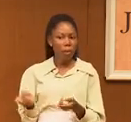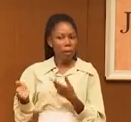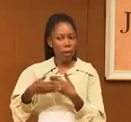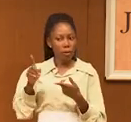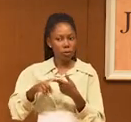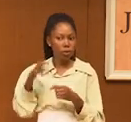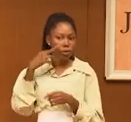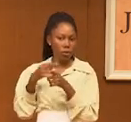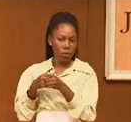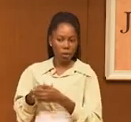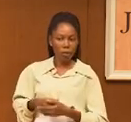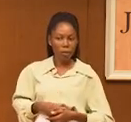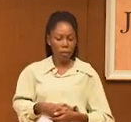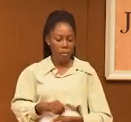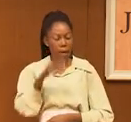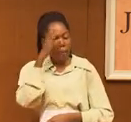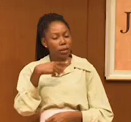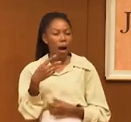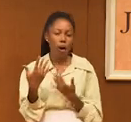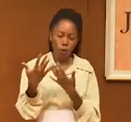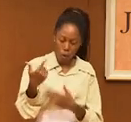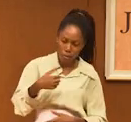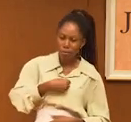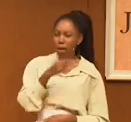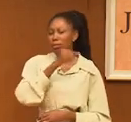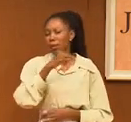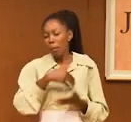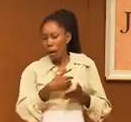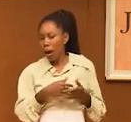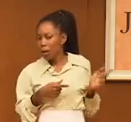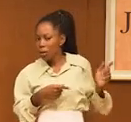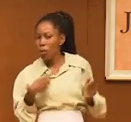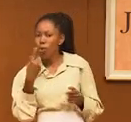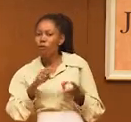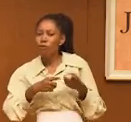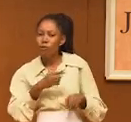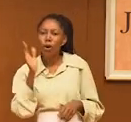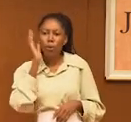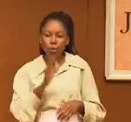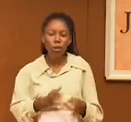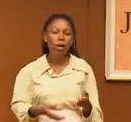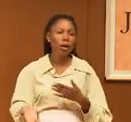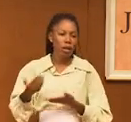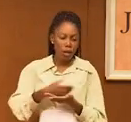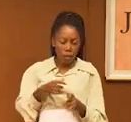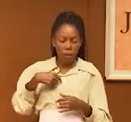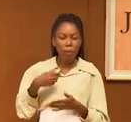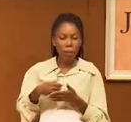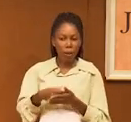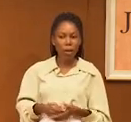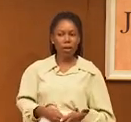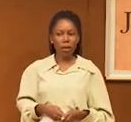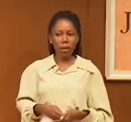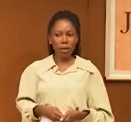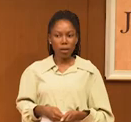that the money is coming out, that he's expecting some money in so-so time, that I shouldn't worry. That December, he was expecting money while we are still